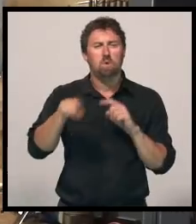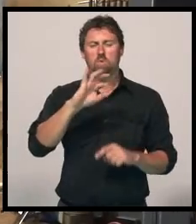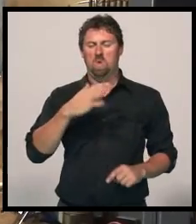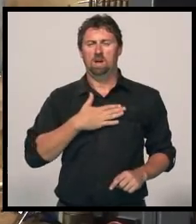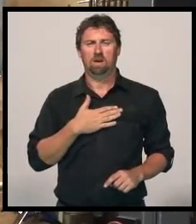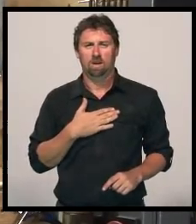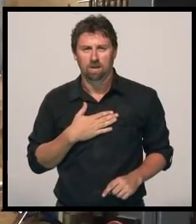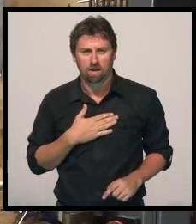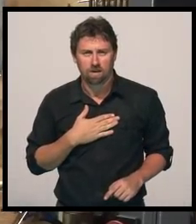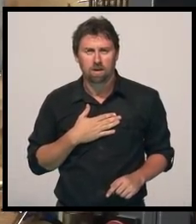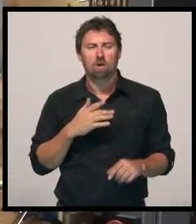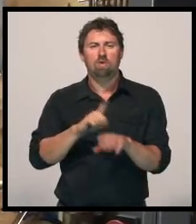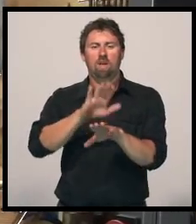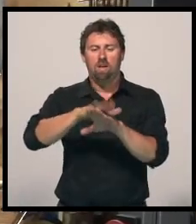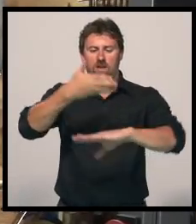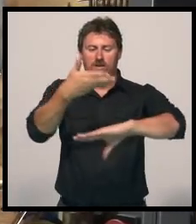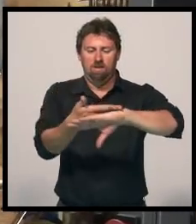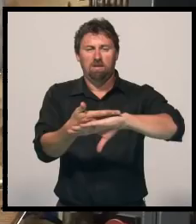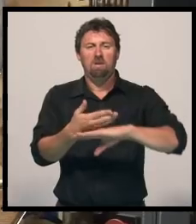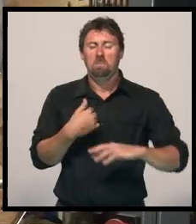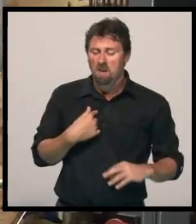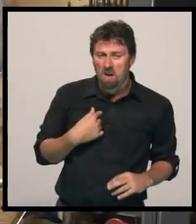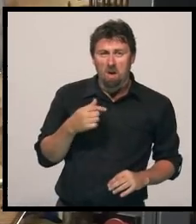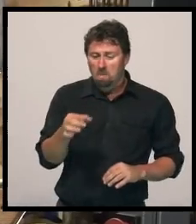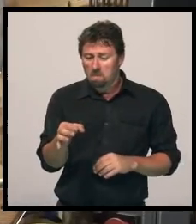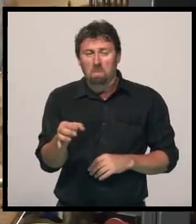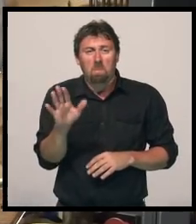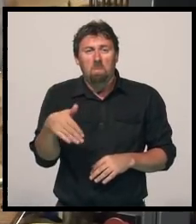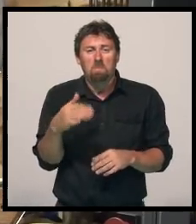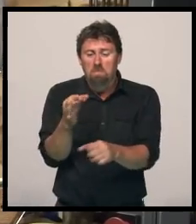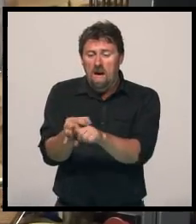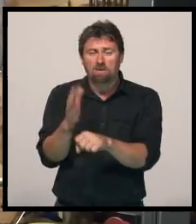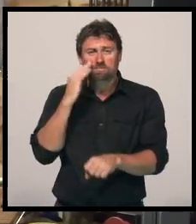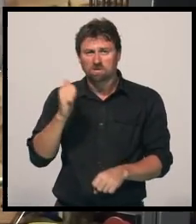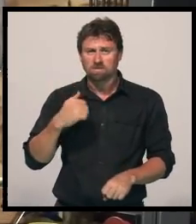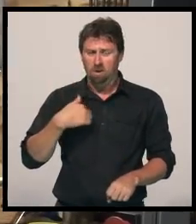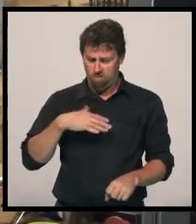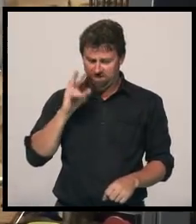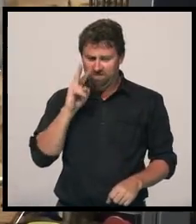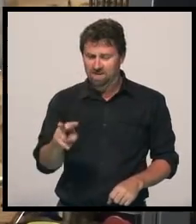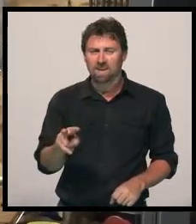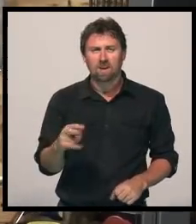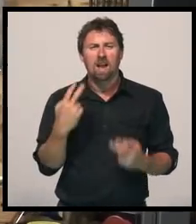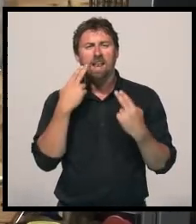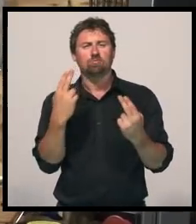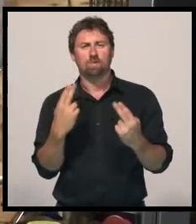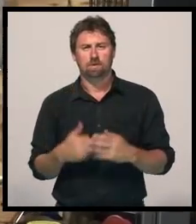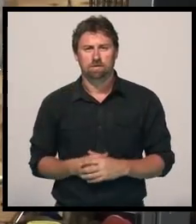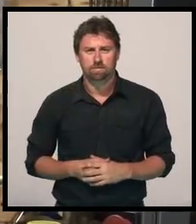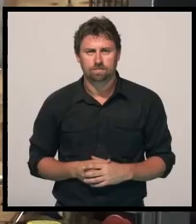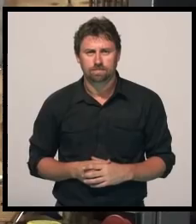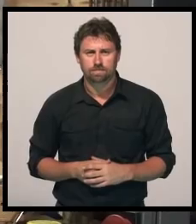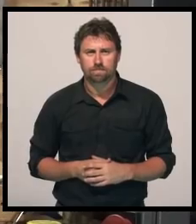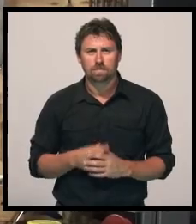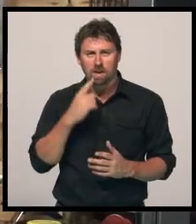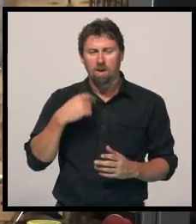of people wouldn't like that so they'd actually put it on the inside. Personally, I like it so I'm putting that on the outside. To me, it looks better